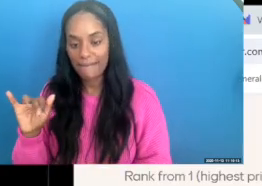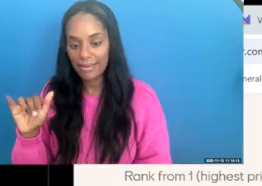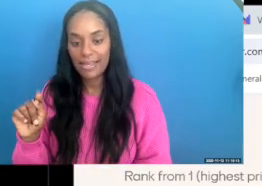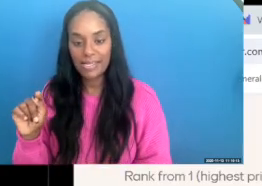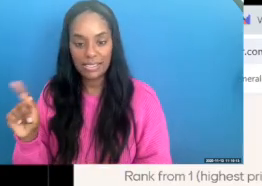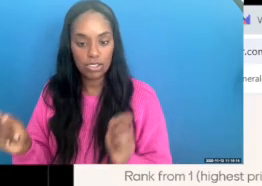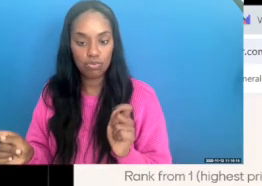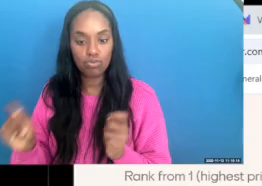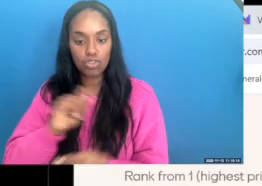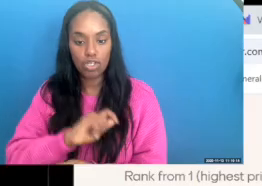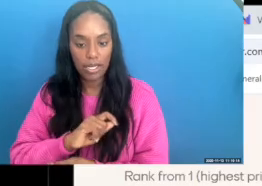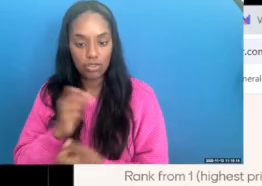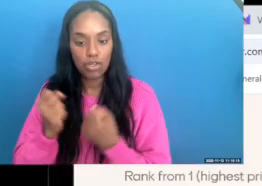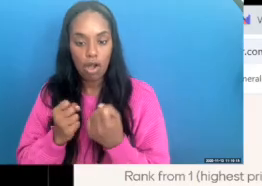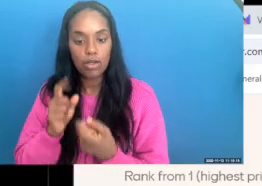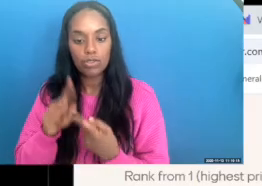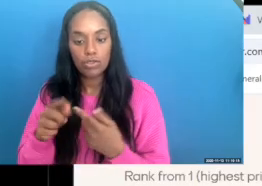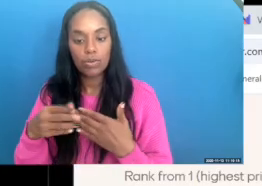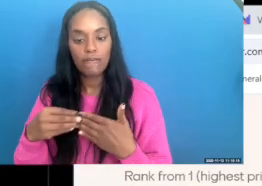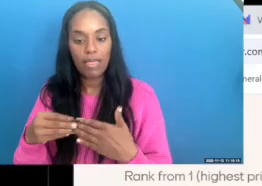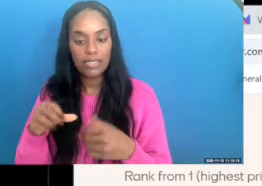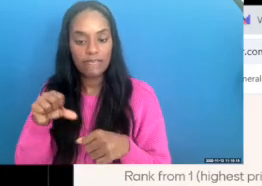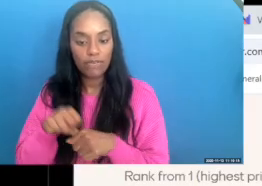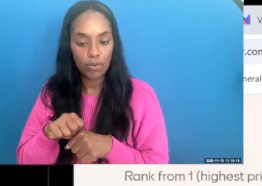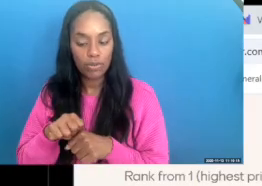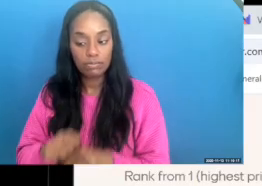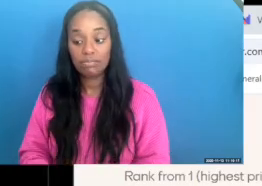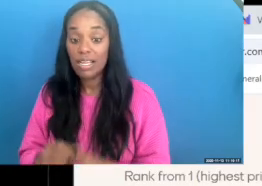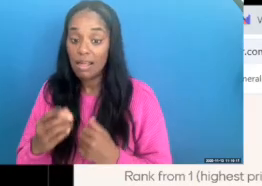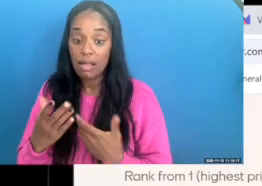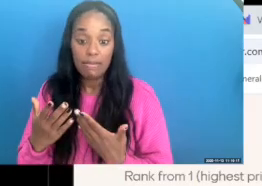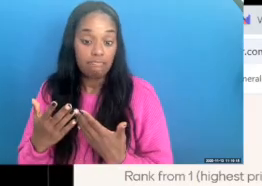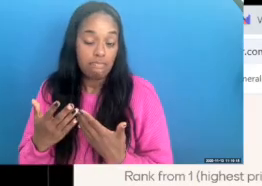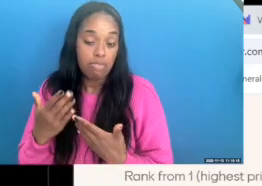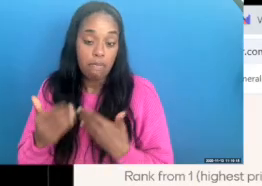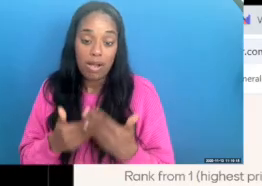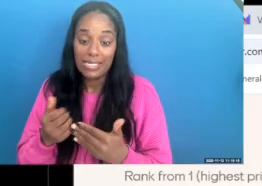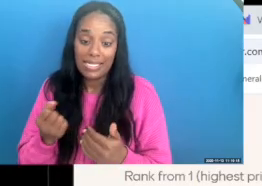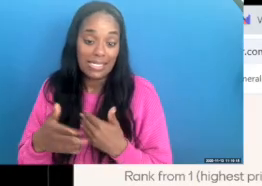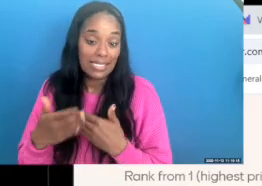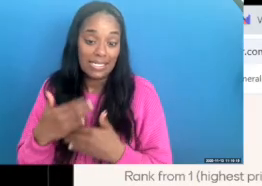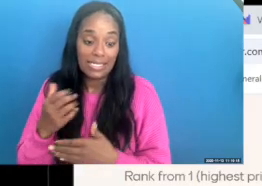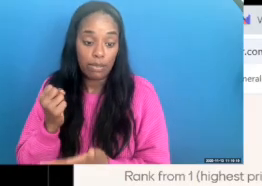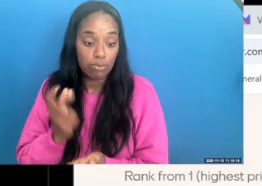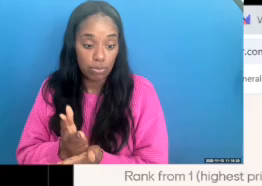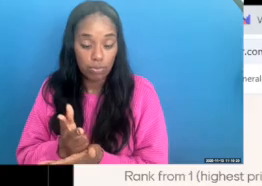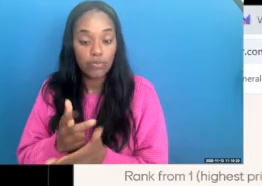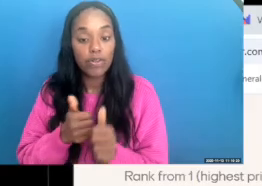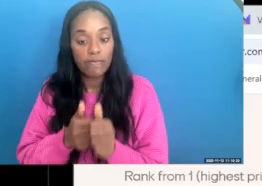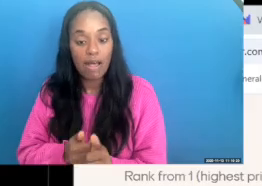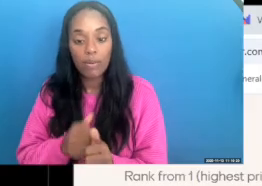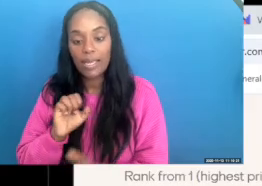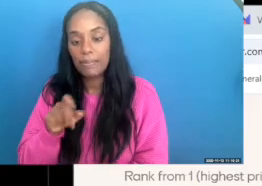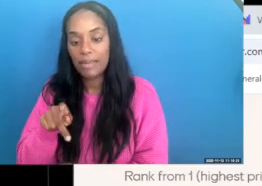that. There are kits to convert existing vehicles over to flex fuel vehicles, and with an easier